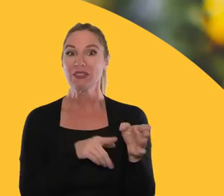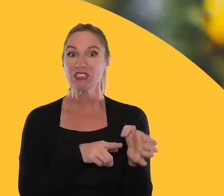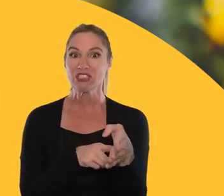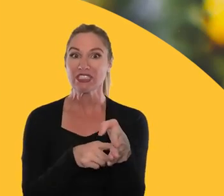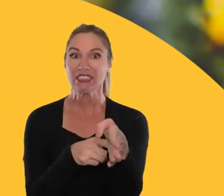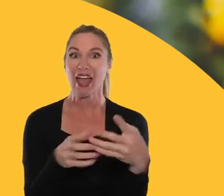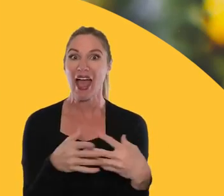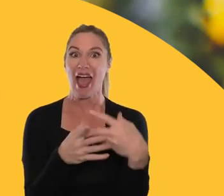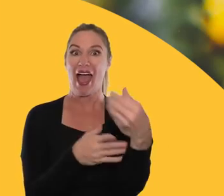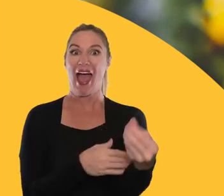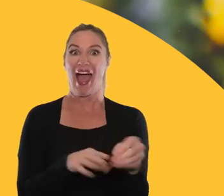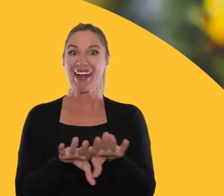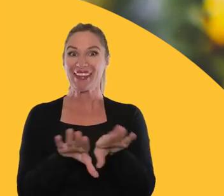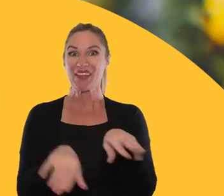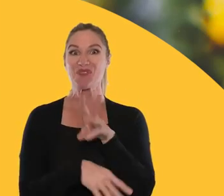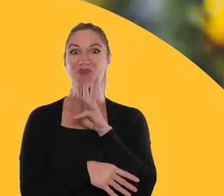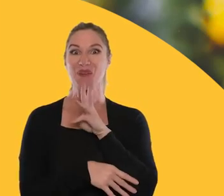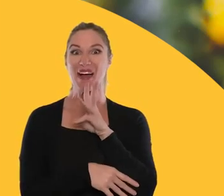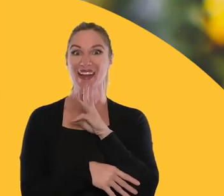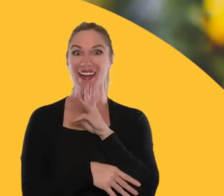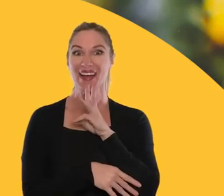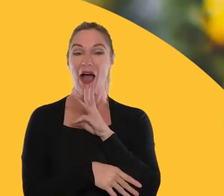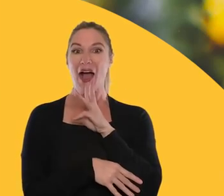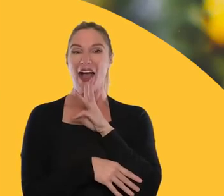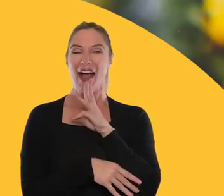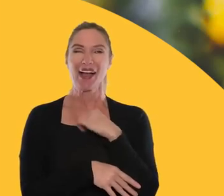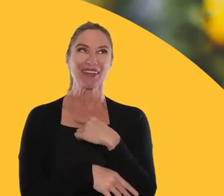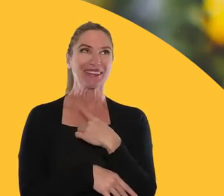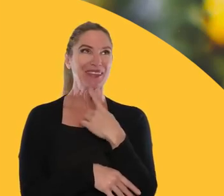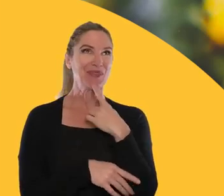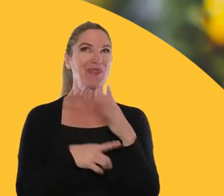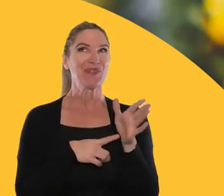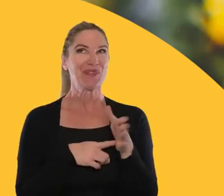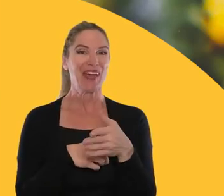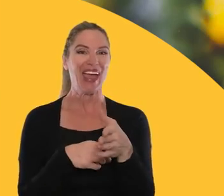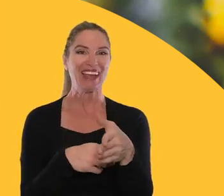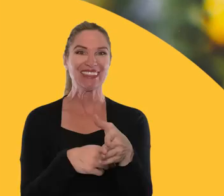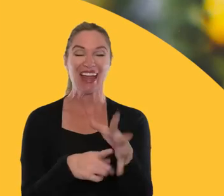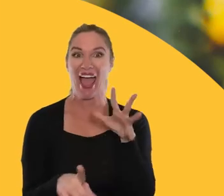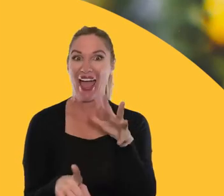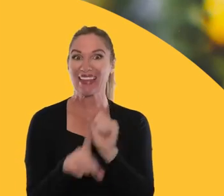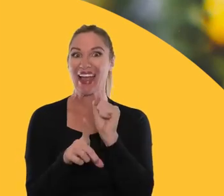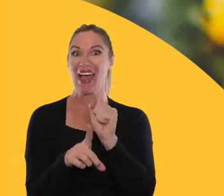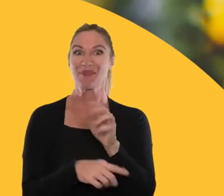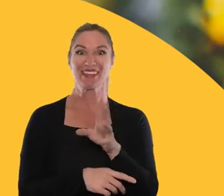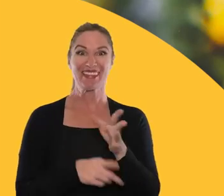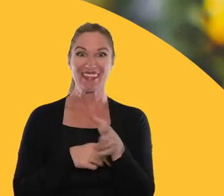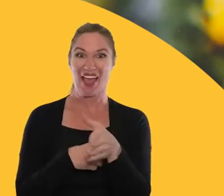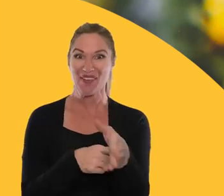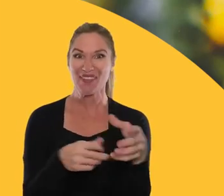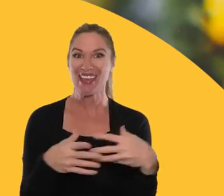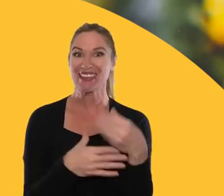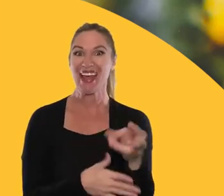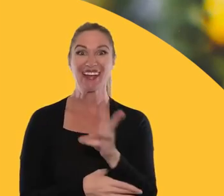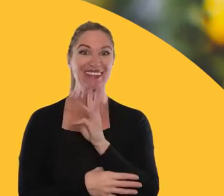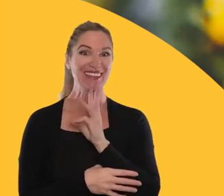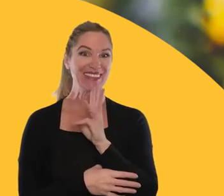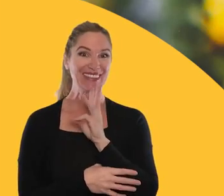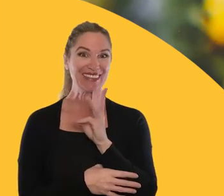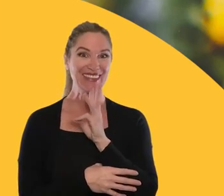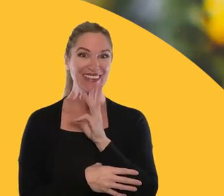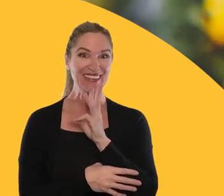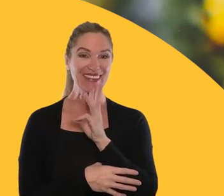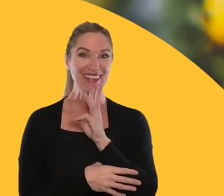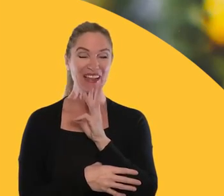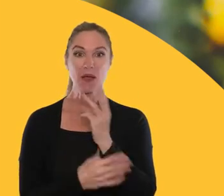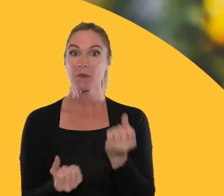snaps the shark right out of the sea. I meant to say fish. Snaps the fish right out of